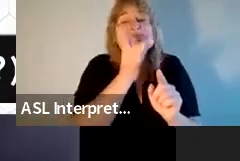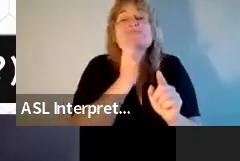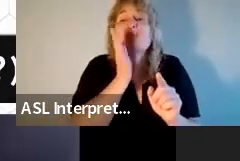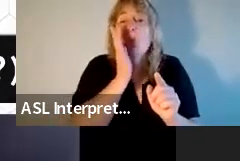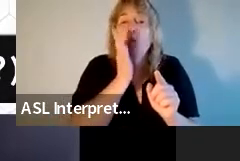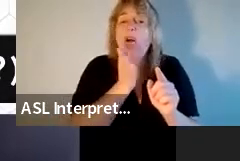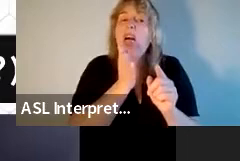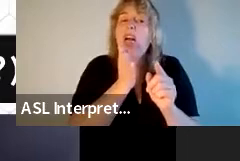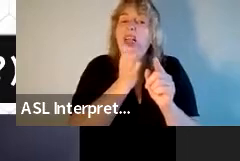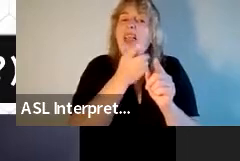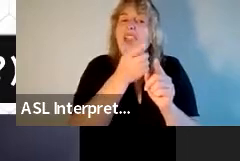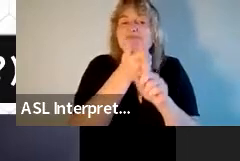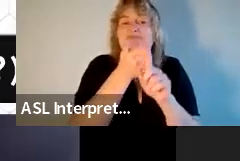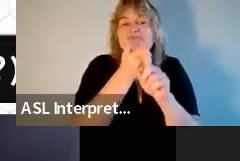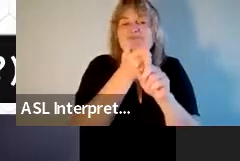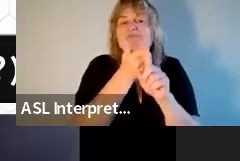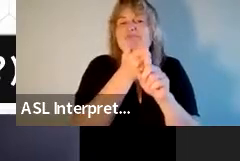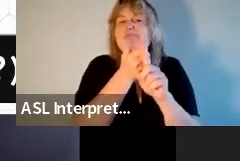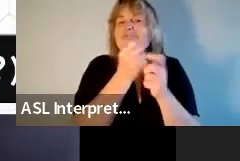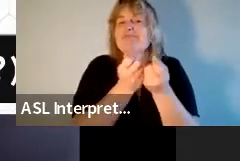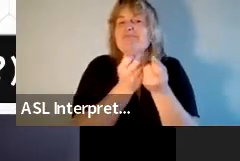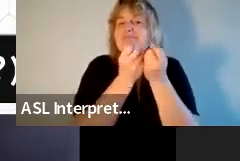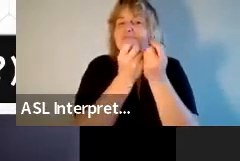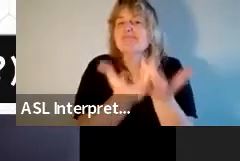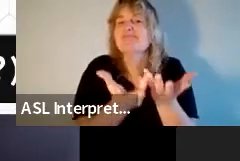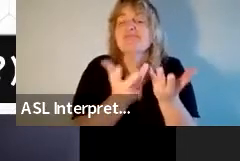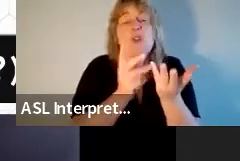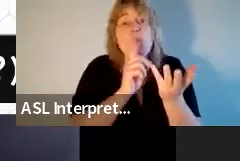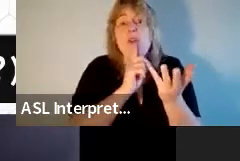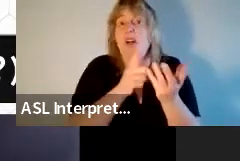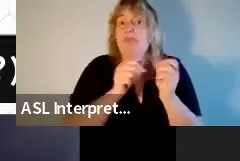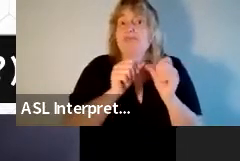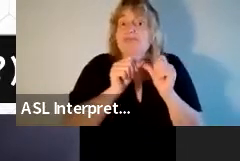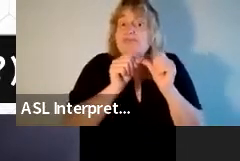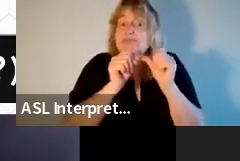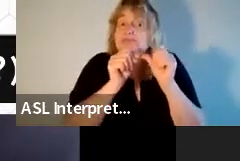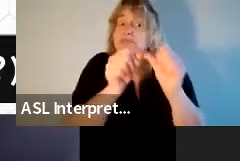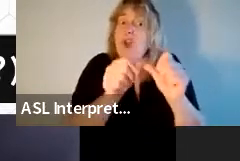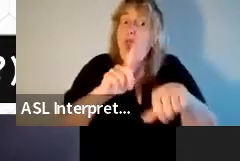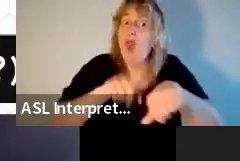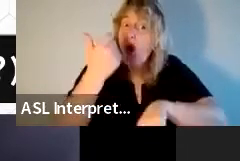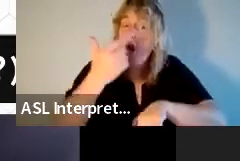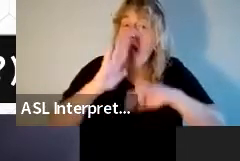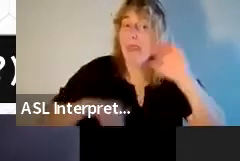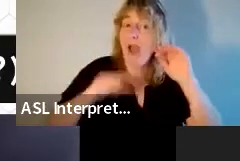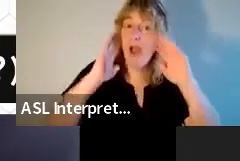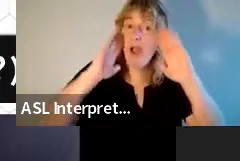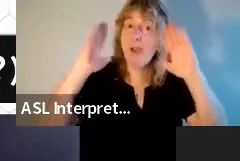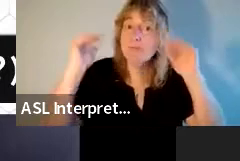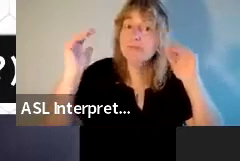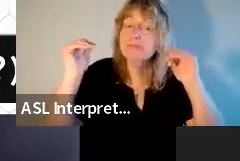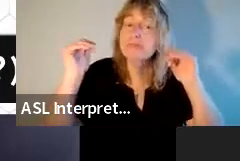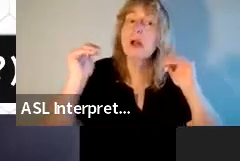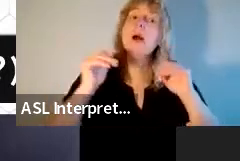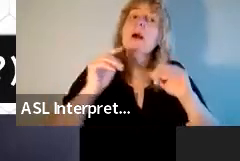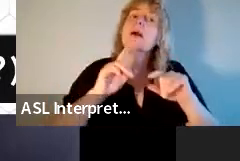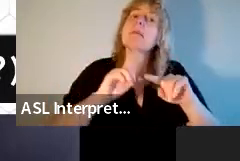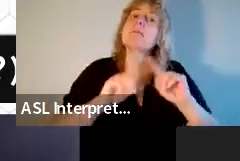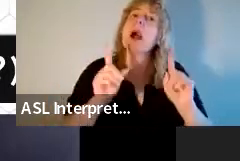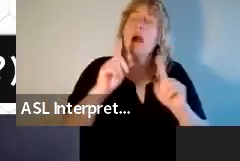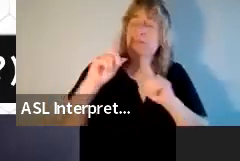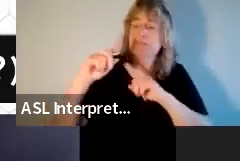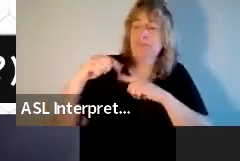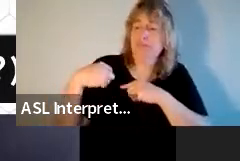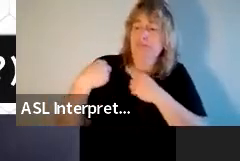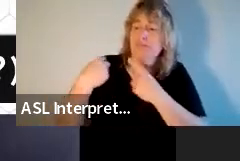lasted far beyond its expected lifetime. And so the question arose, really even within a decade